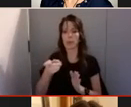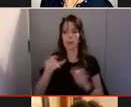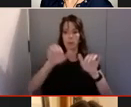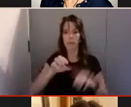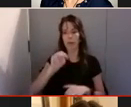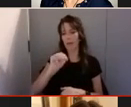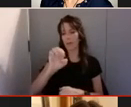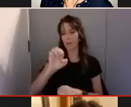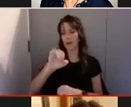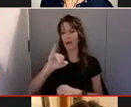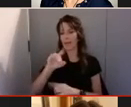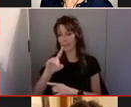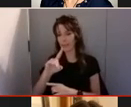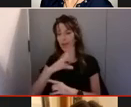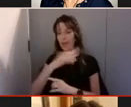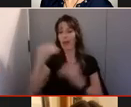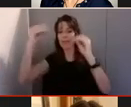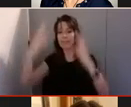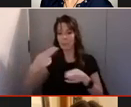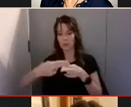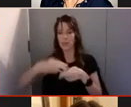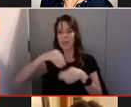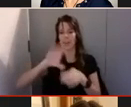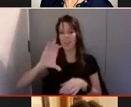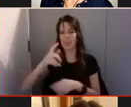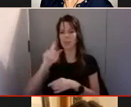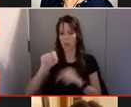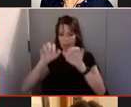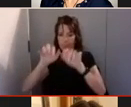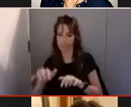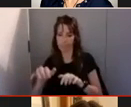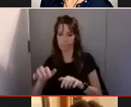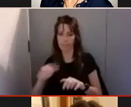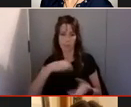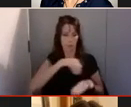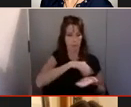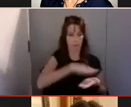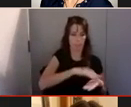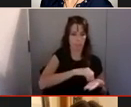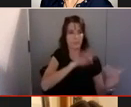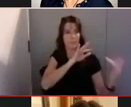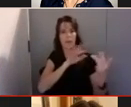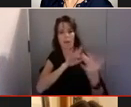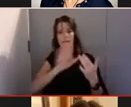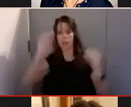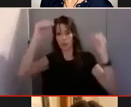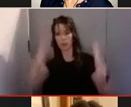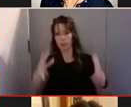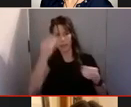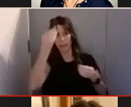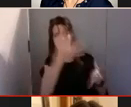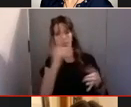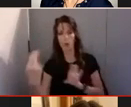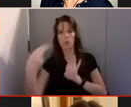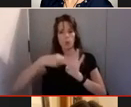MEID and your instructor in the chat window here so that we can reach out to your instructor and let them know that you joined us for extra